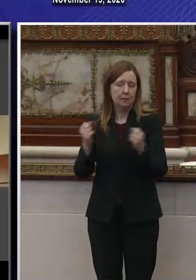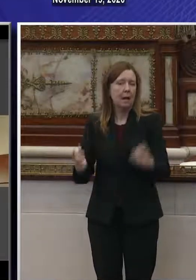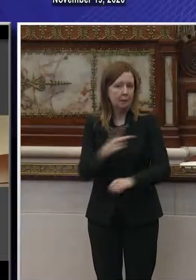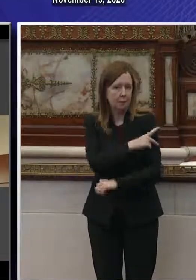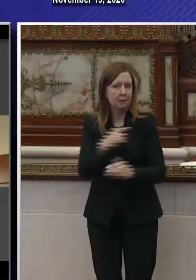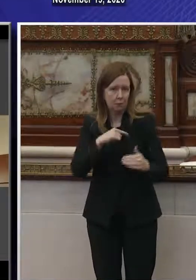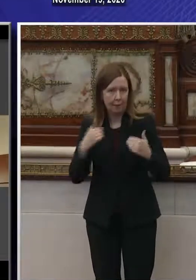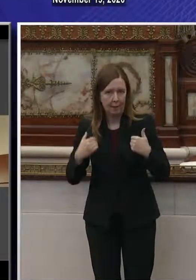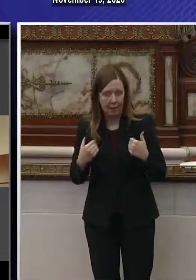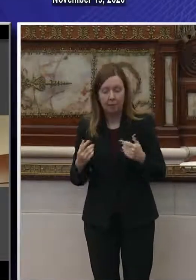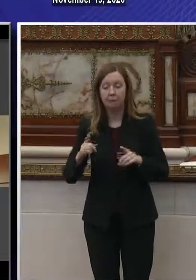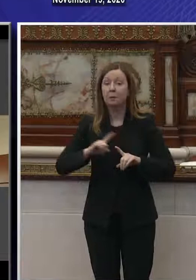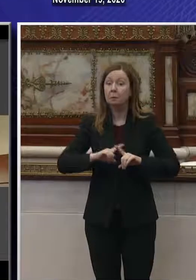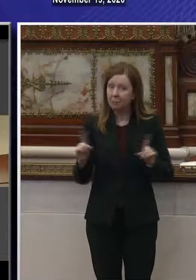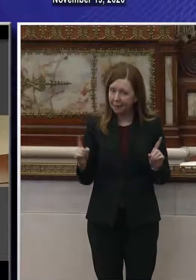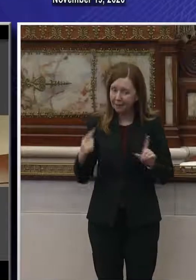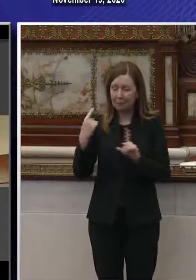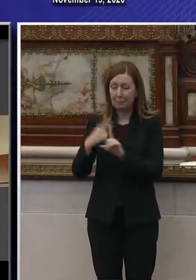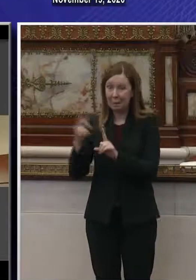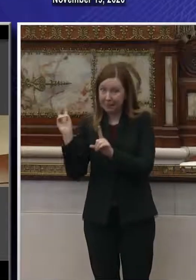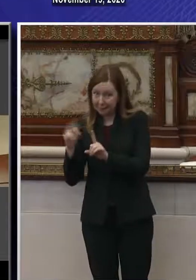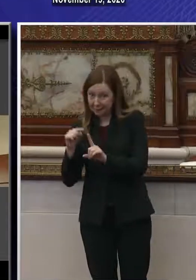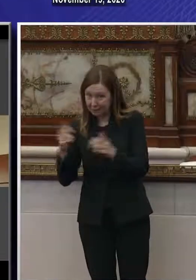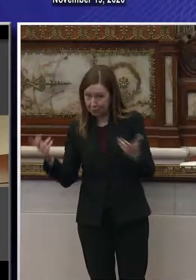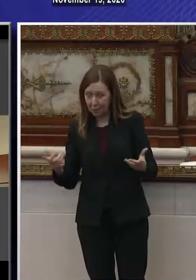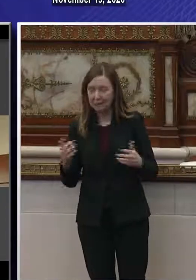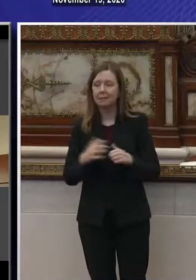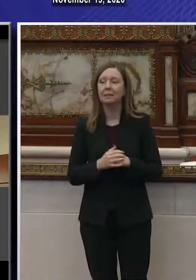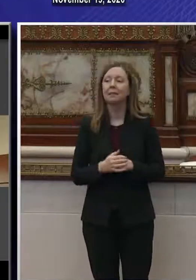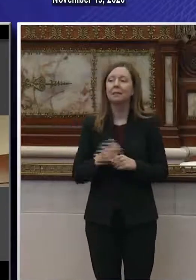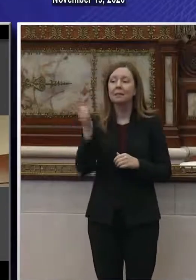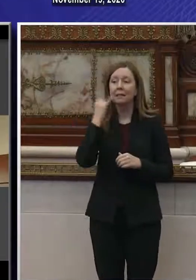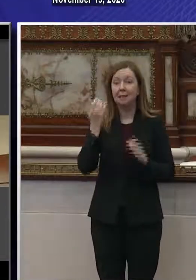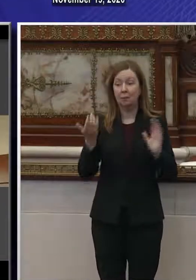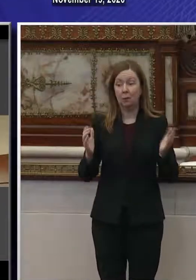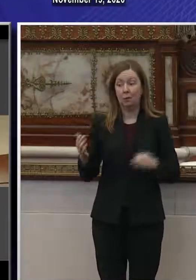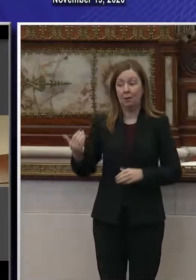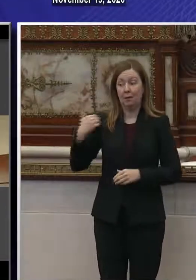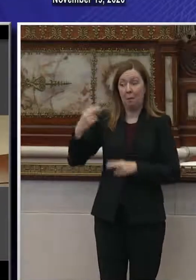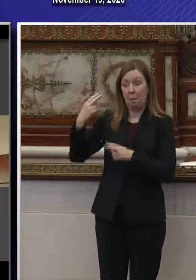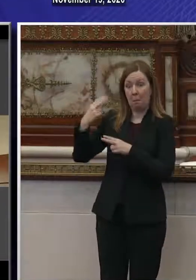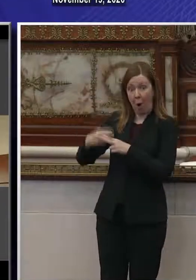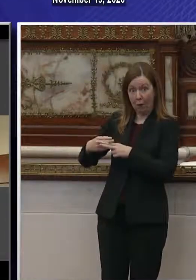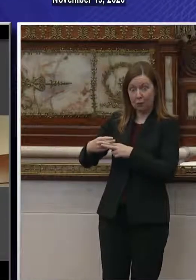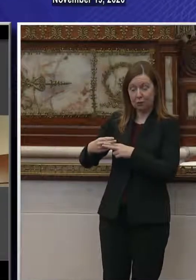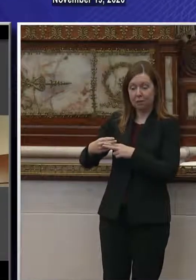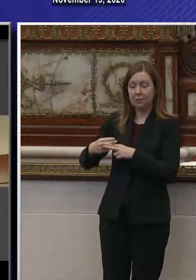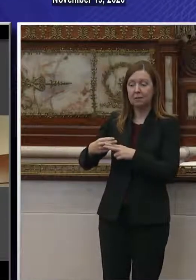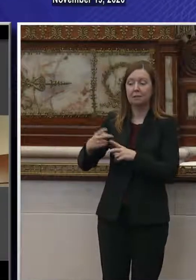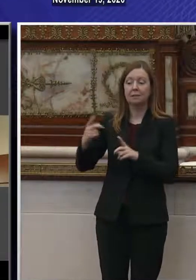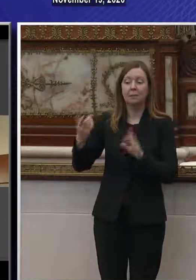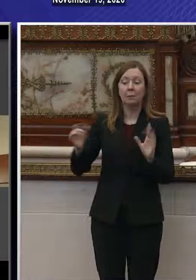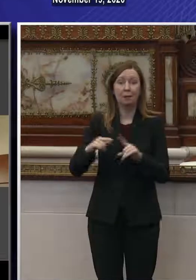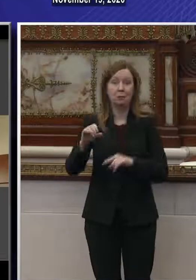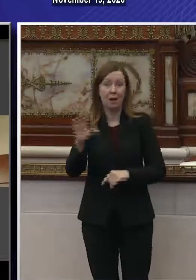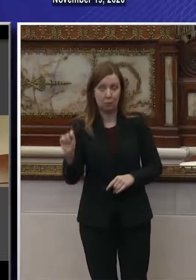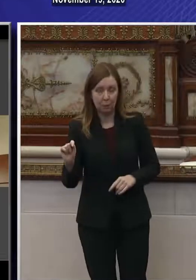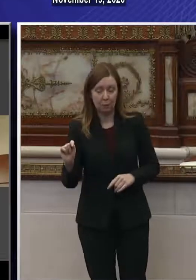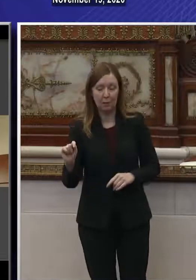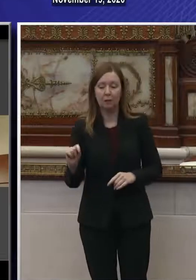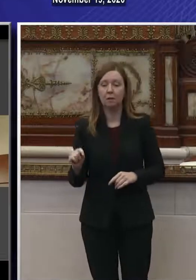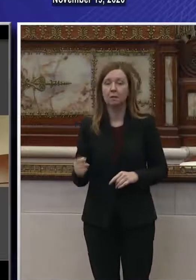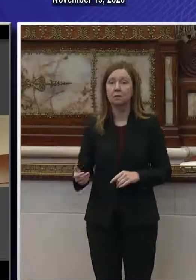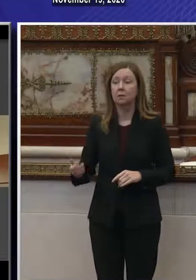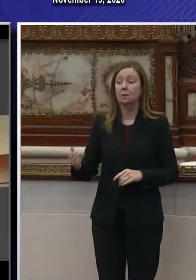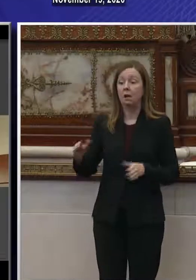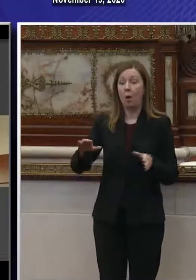the positive side, however, we've watched, if we compare March through from October, our mortality